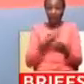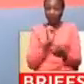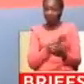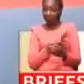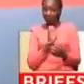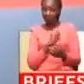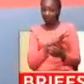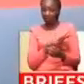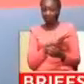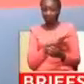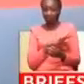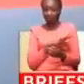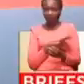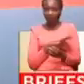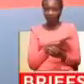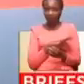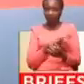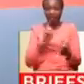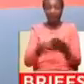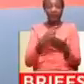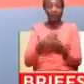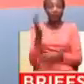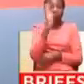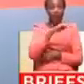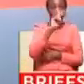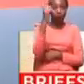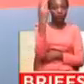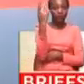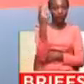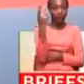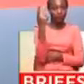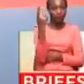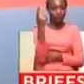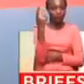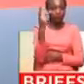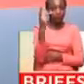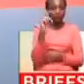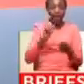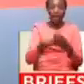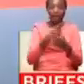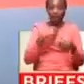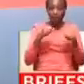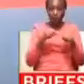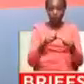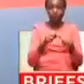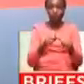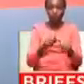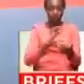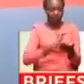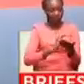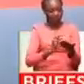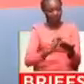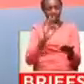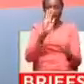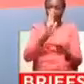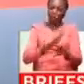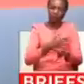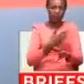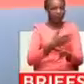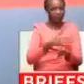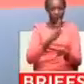honest. So I get back to Kenya and, you know, I continue just making music, touring and things like